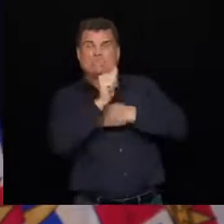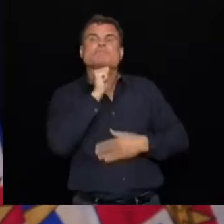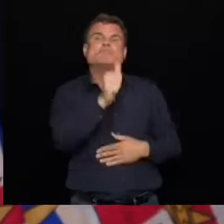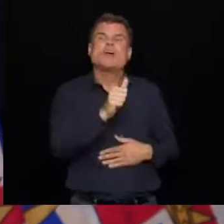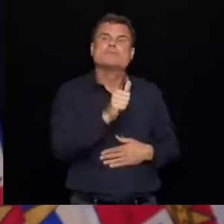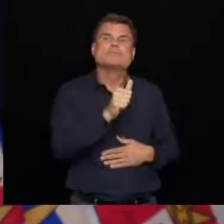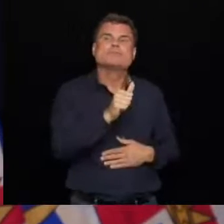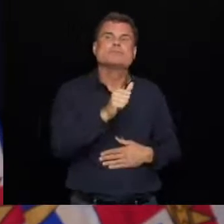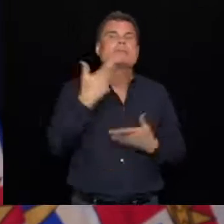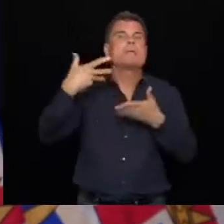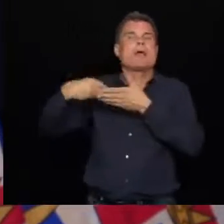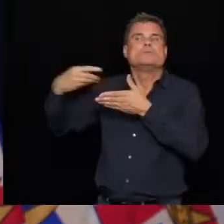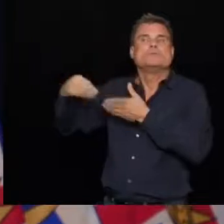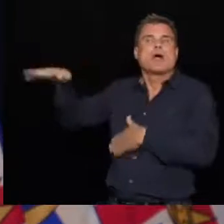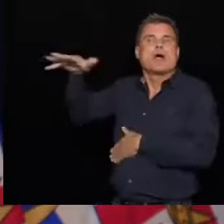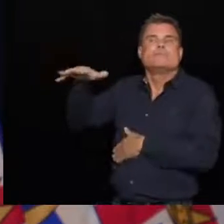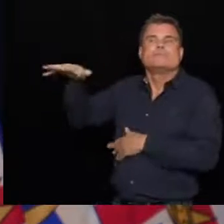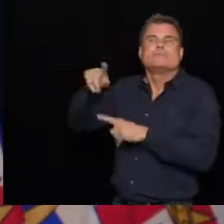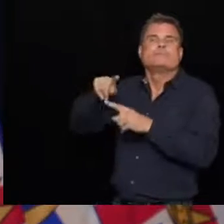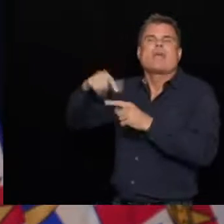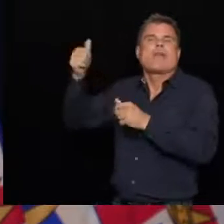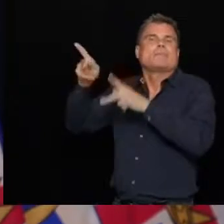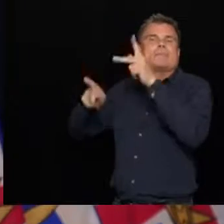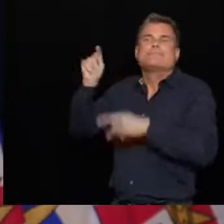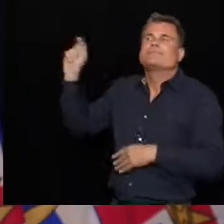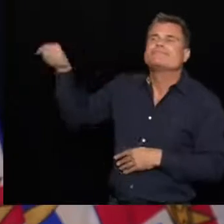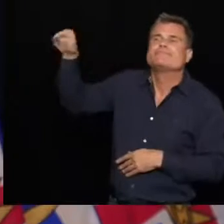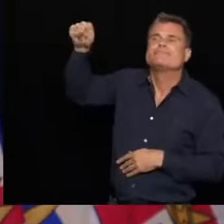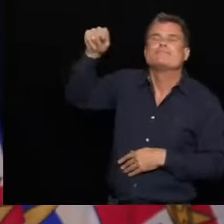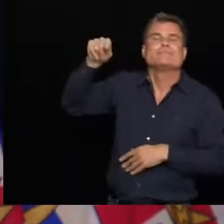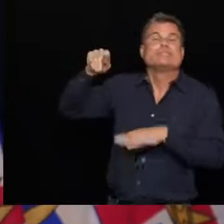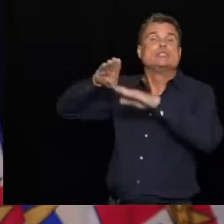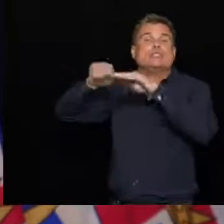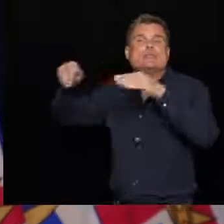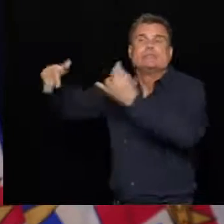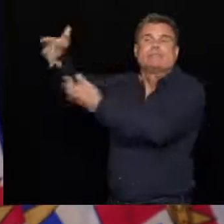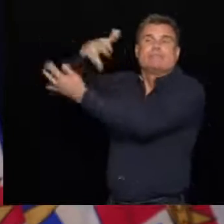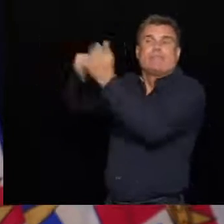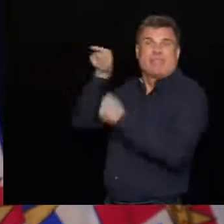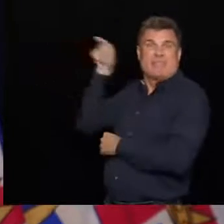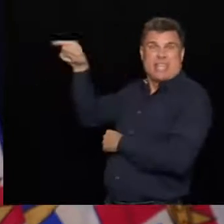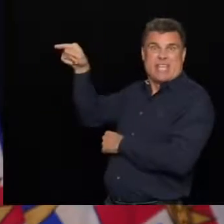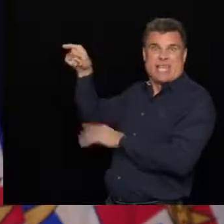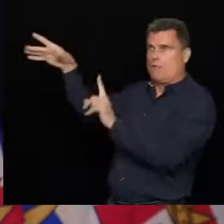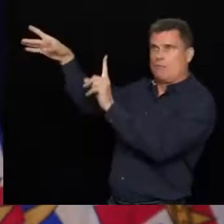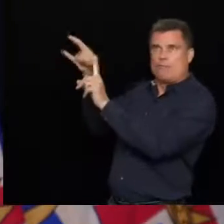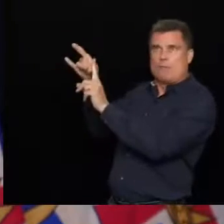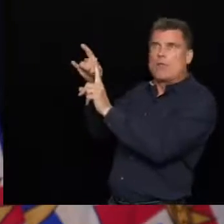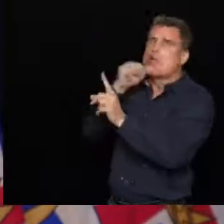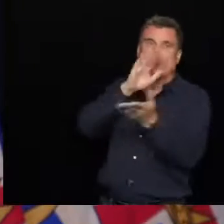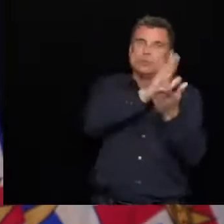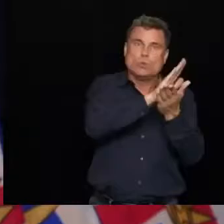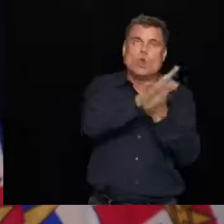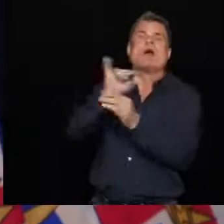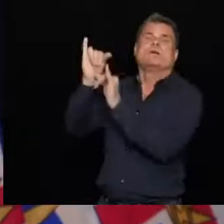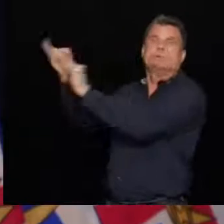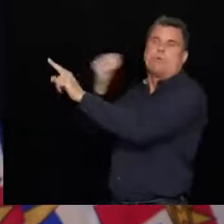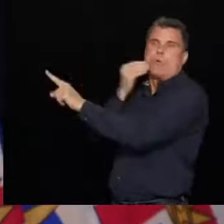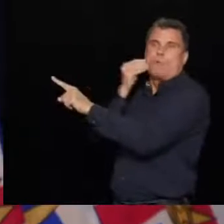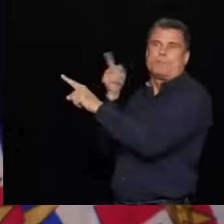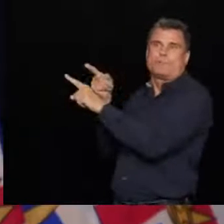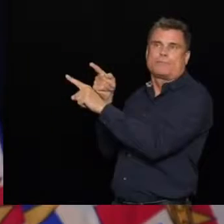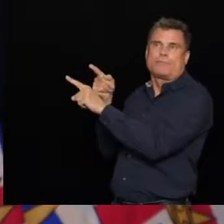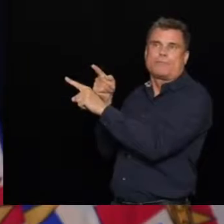students where those students may have had to stay home. So there's a variety of situations. This is what we expected, and this is why we are working